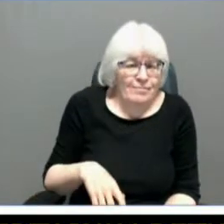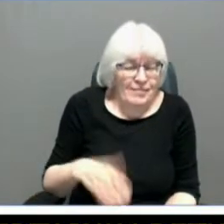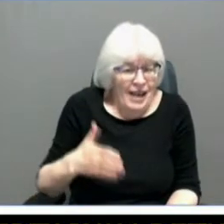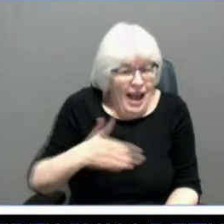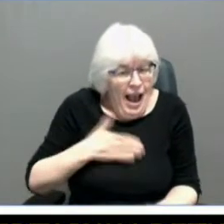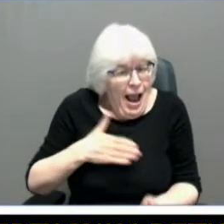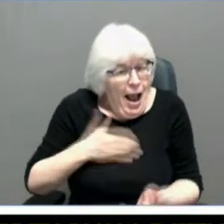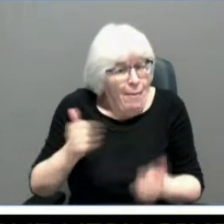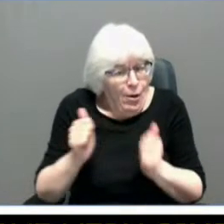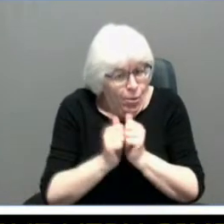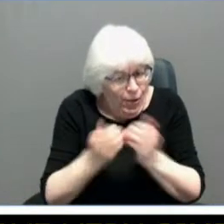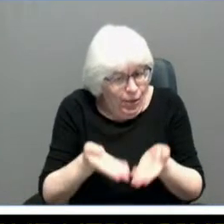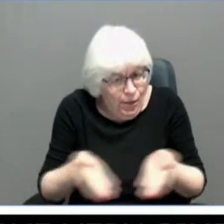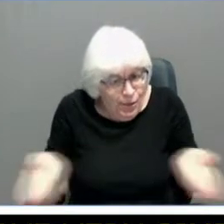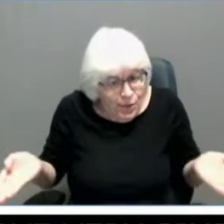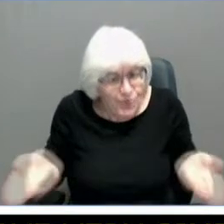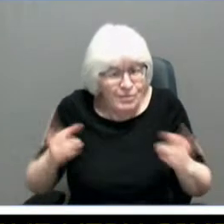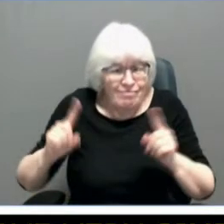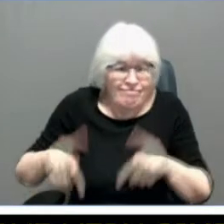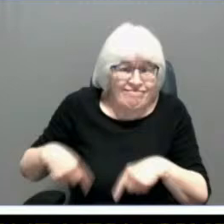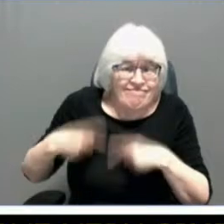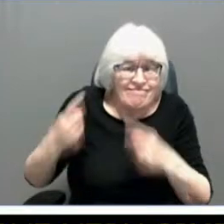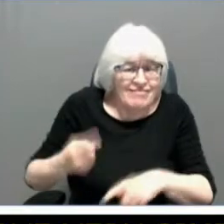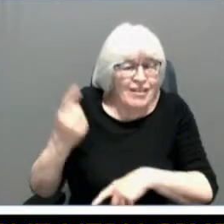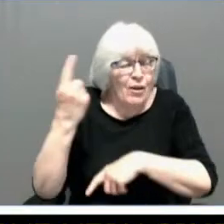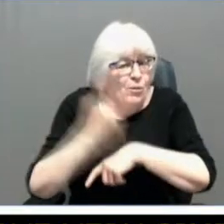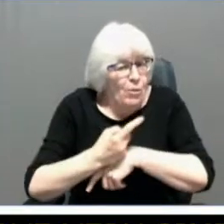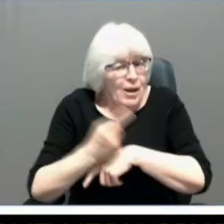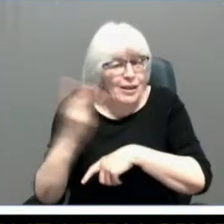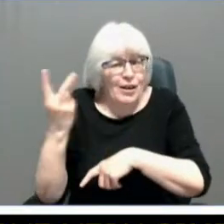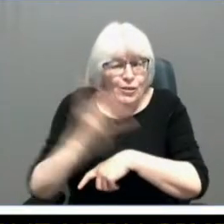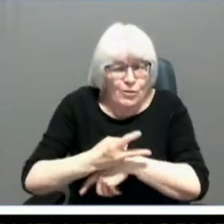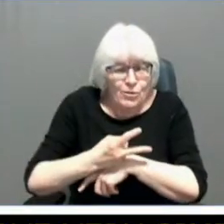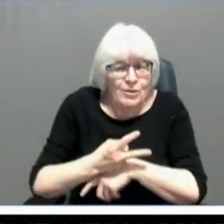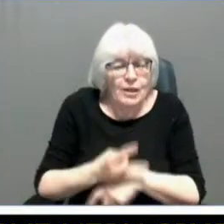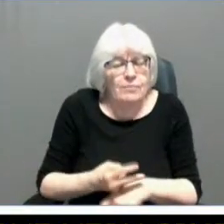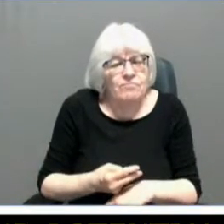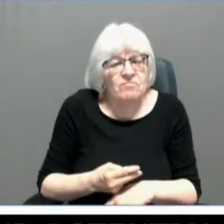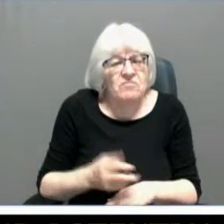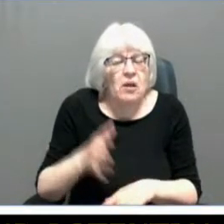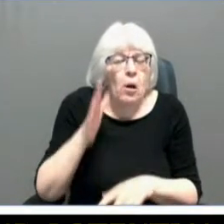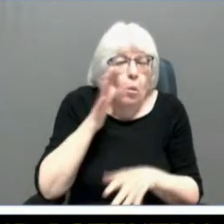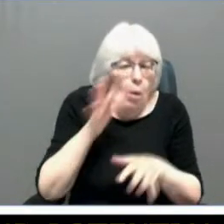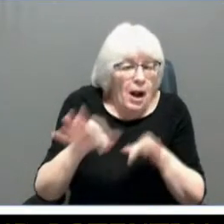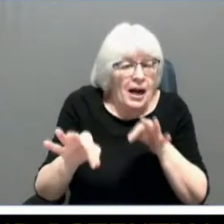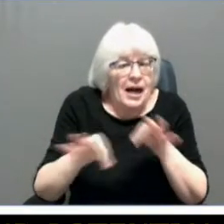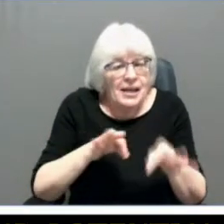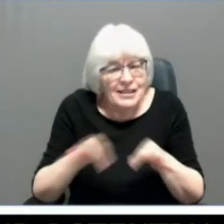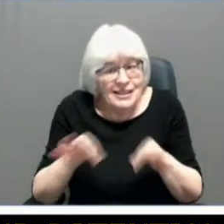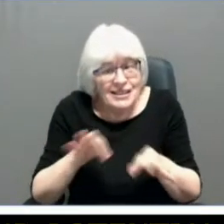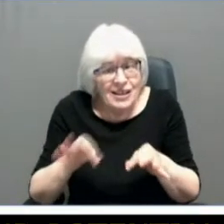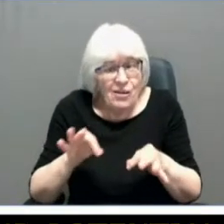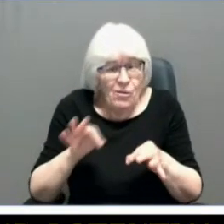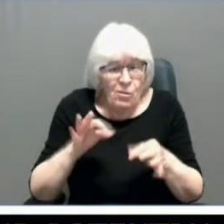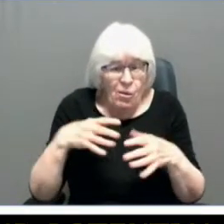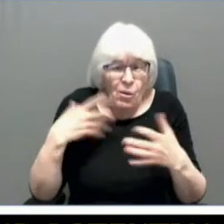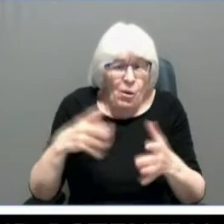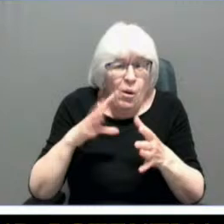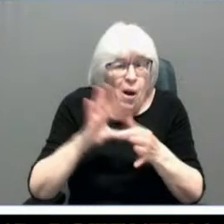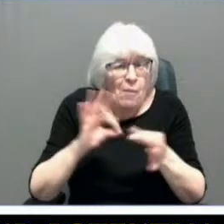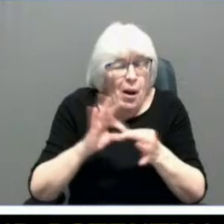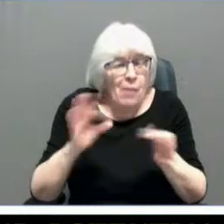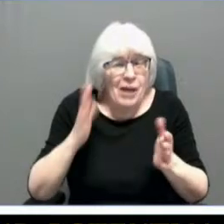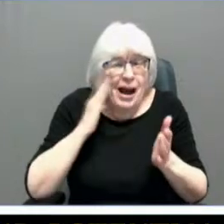last couple of days we've talked extensively, of course, about the cost of living, the